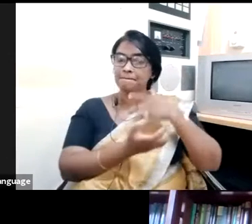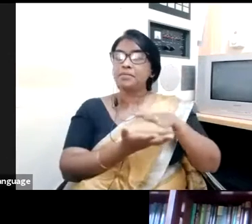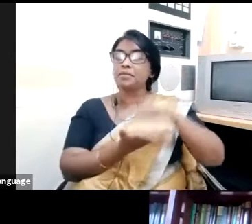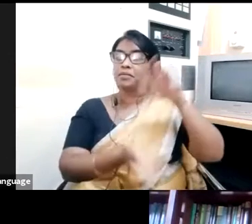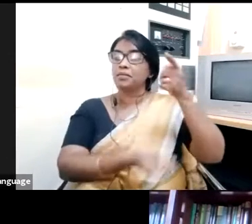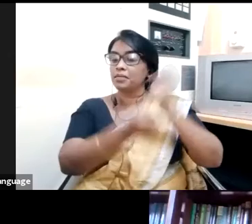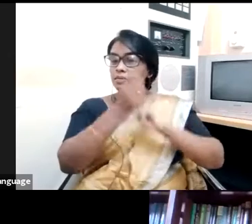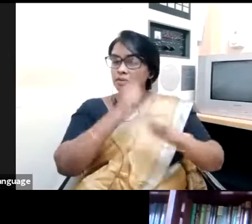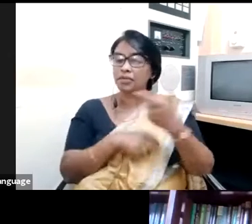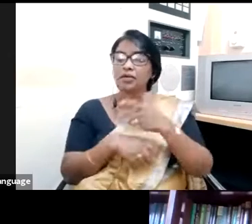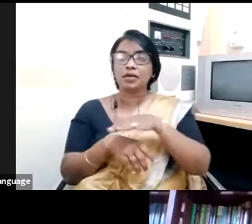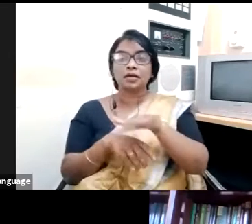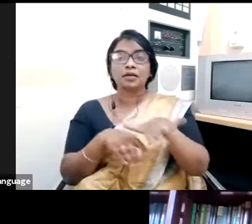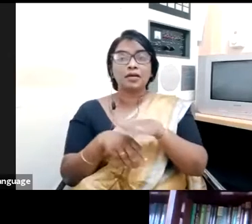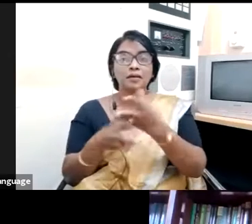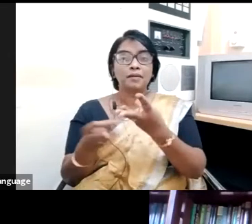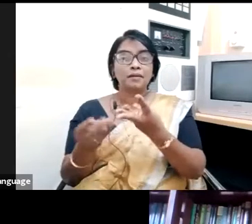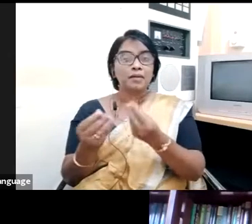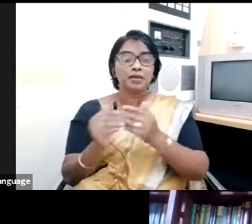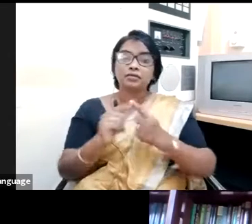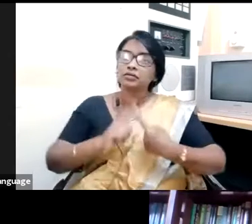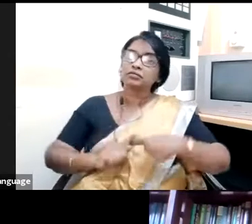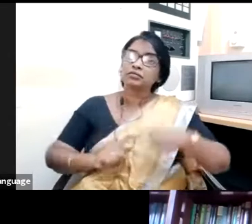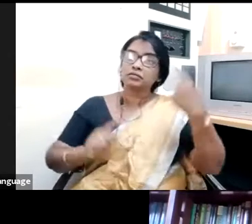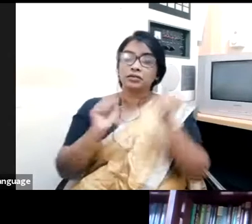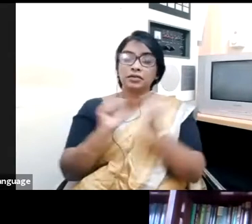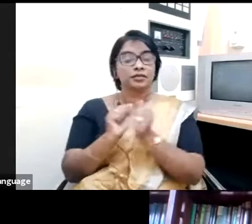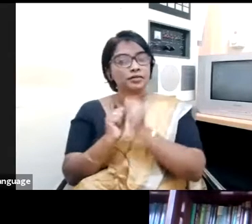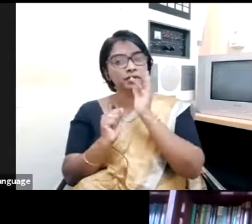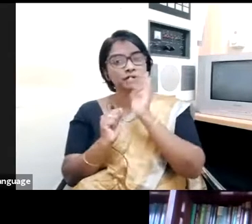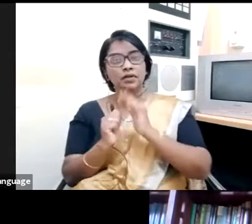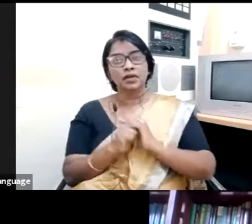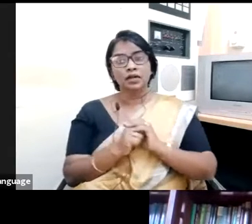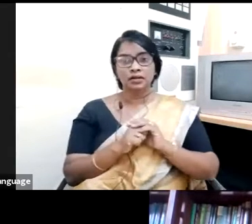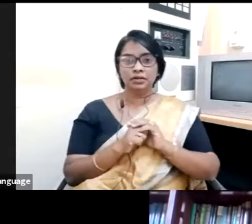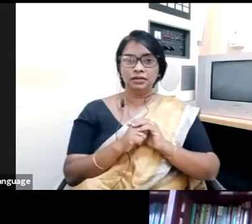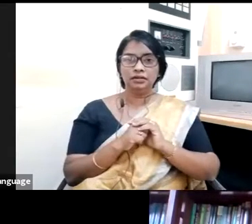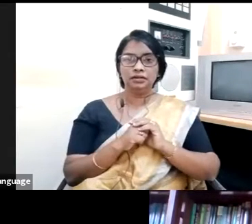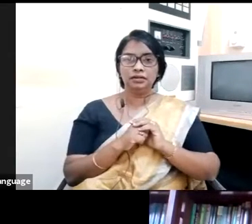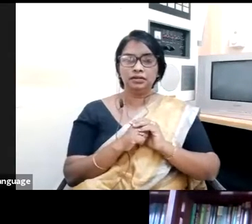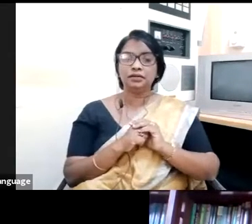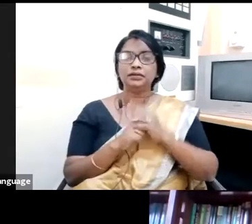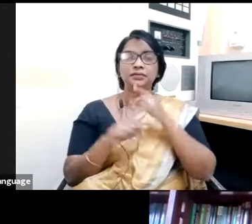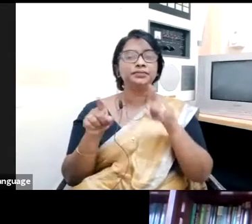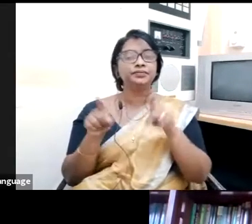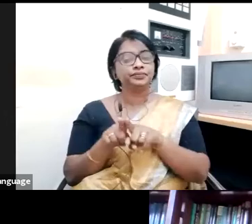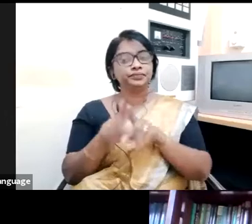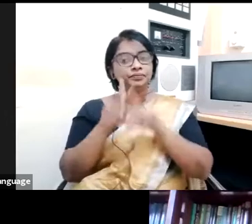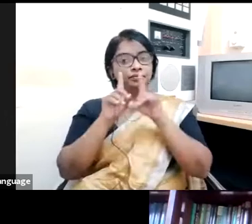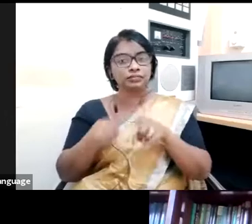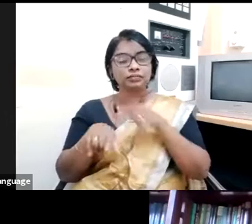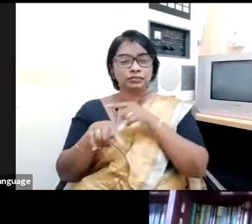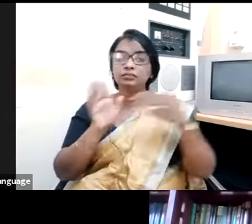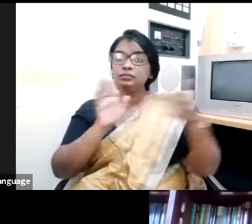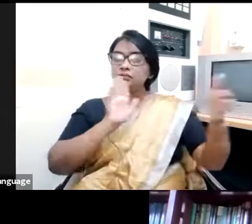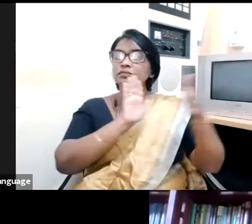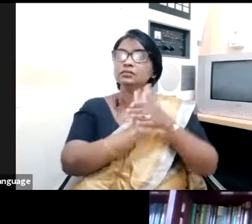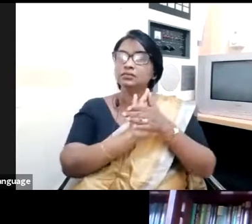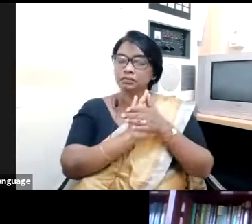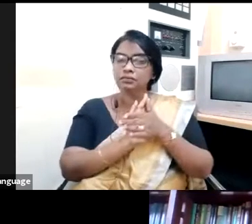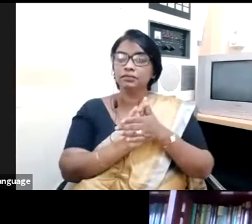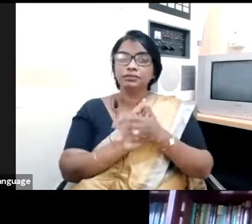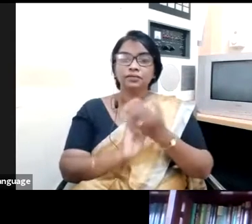the application of synthetic fertilizer. So we follow integrated plant nutrition practices. Then we have adaptation